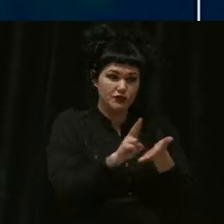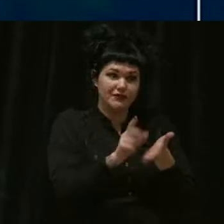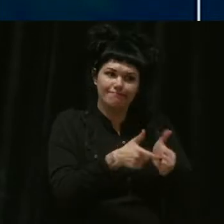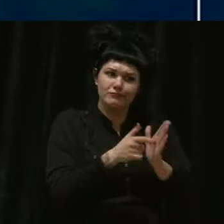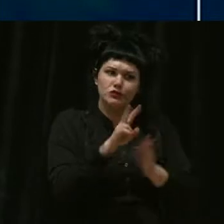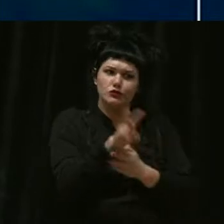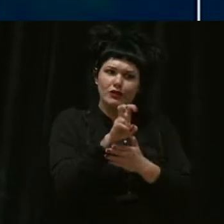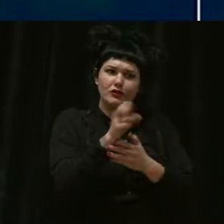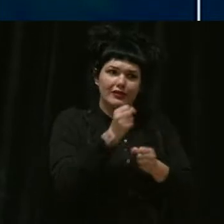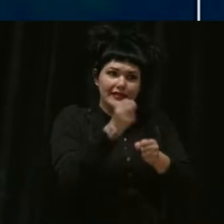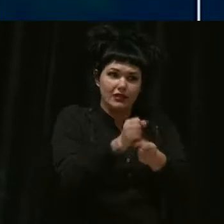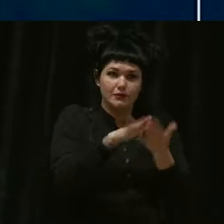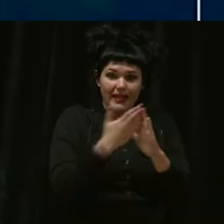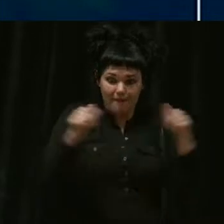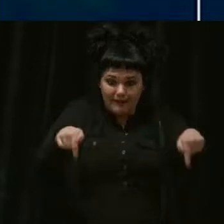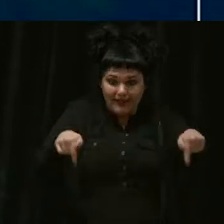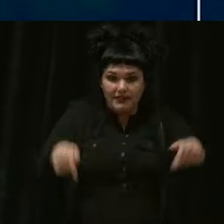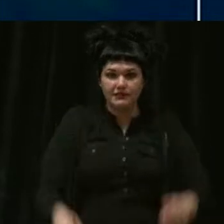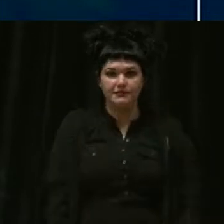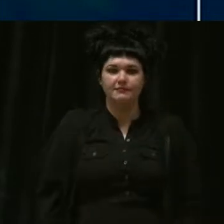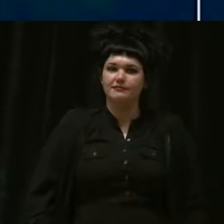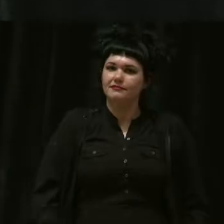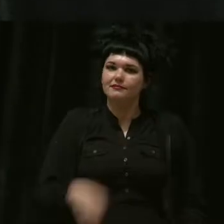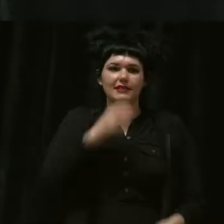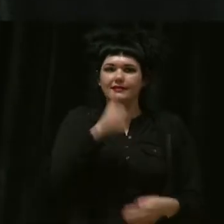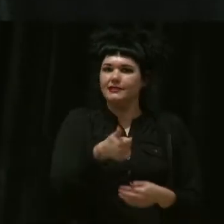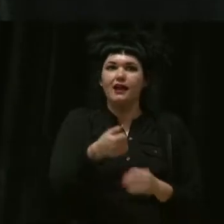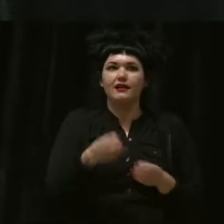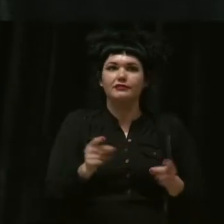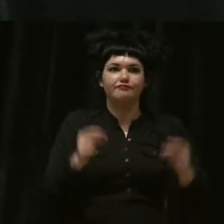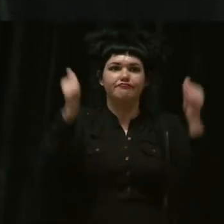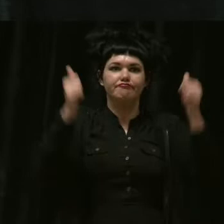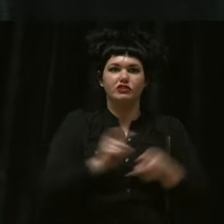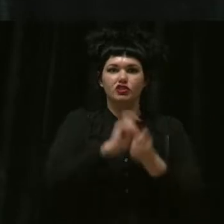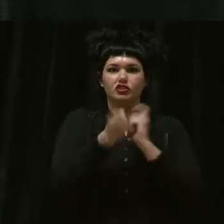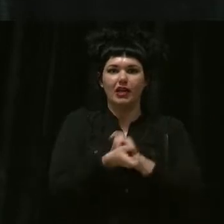to get like this, and it's not going to change overnight.